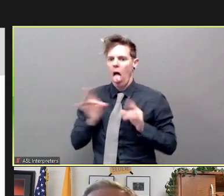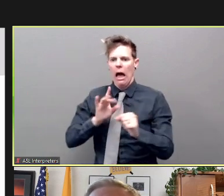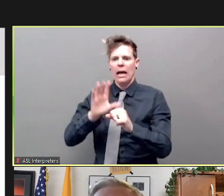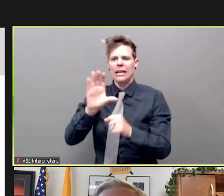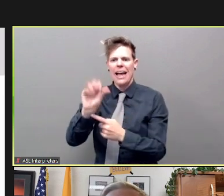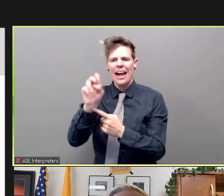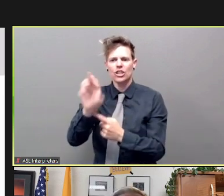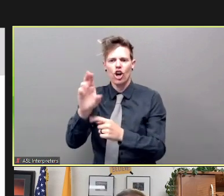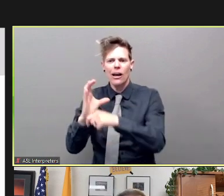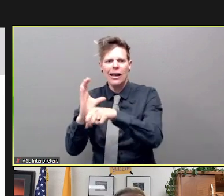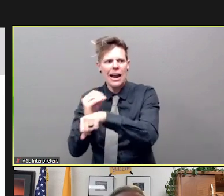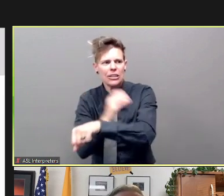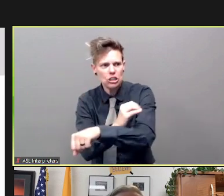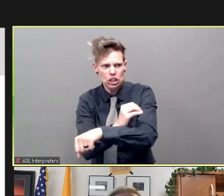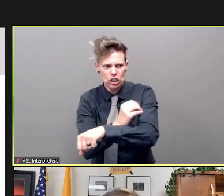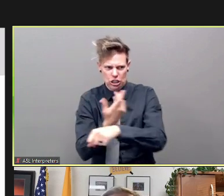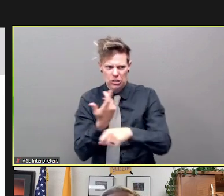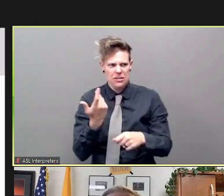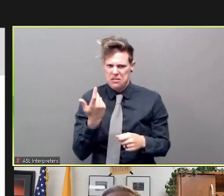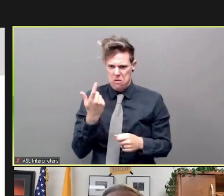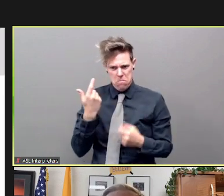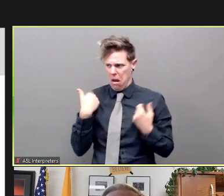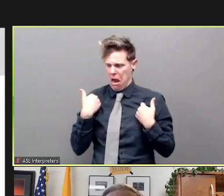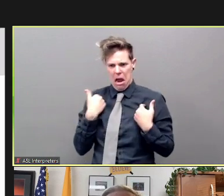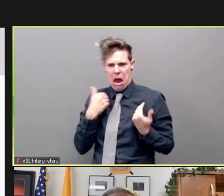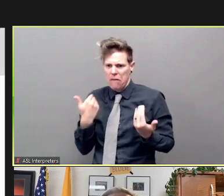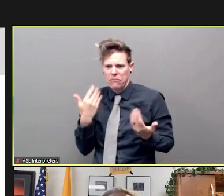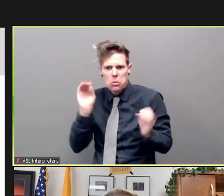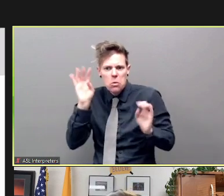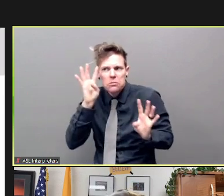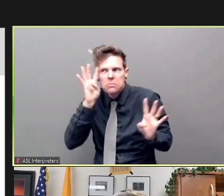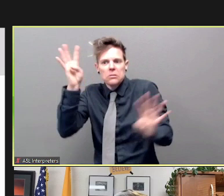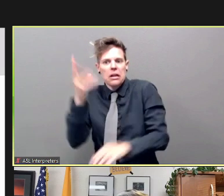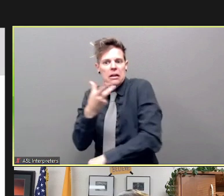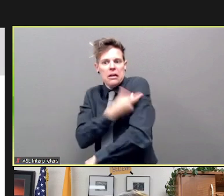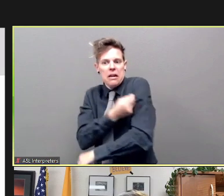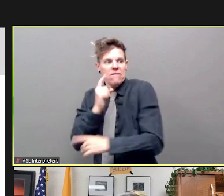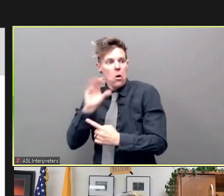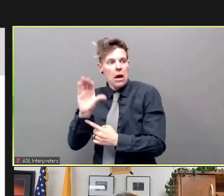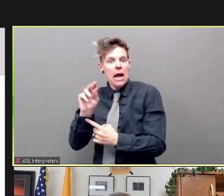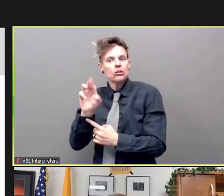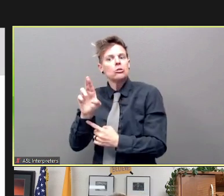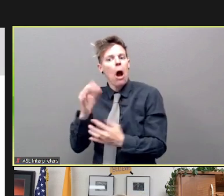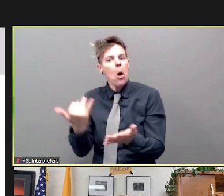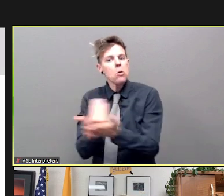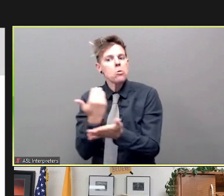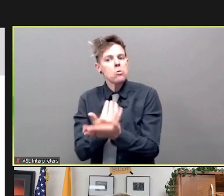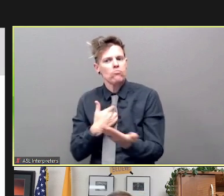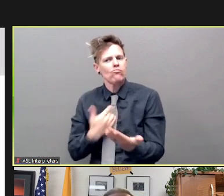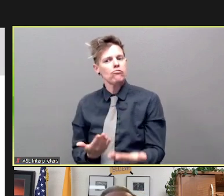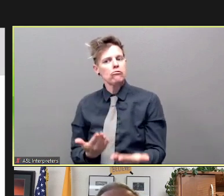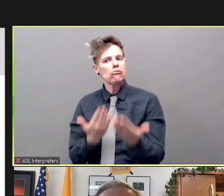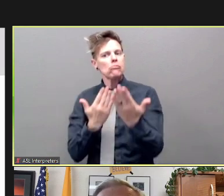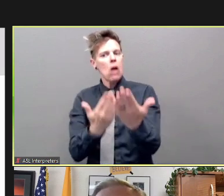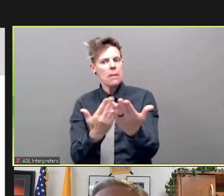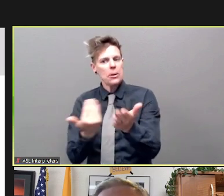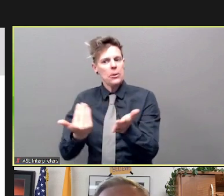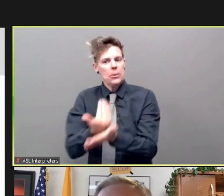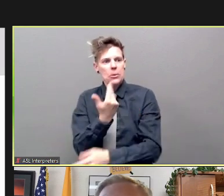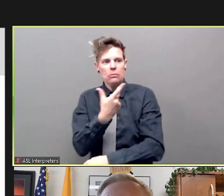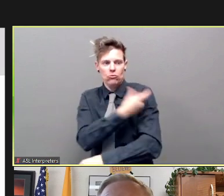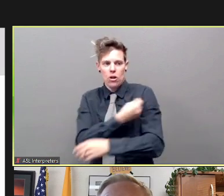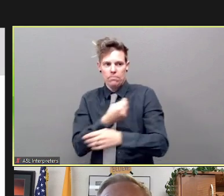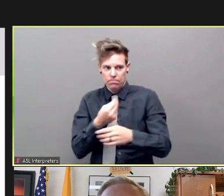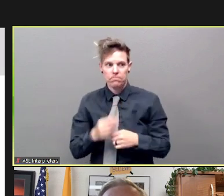good one too. And we strongly recommend that. And as usual, we recommend the influenza vaccine. We've